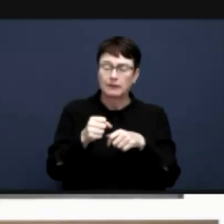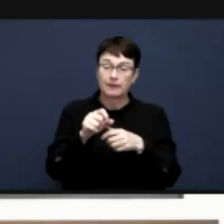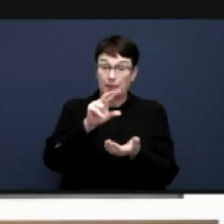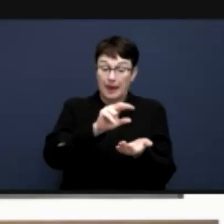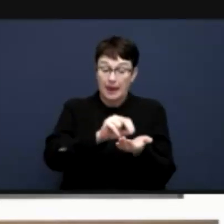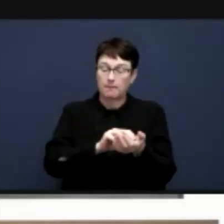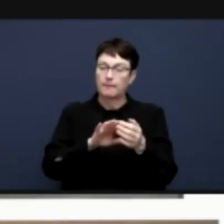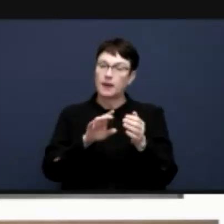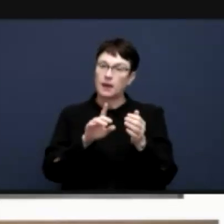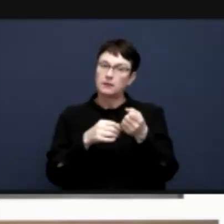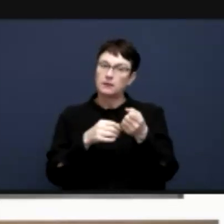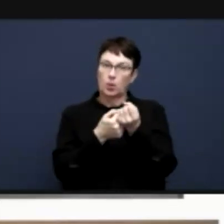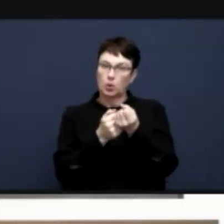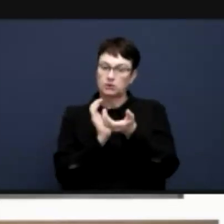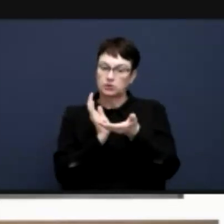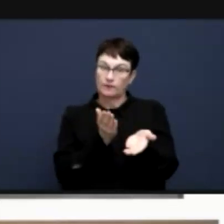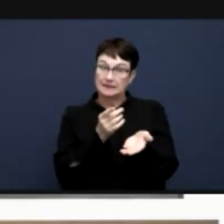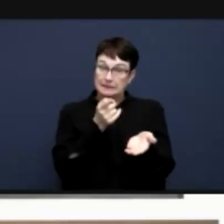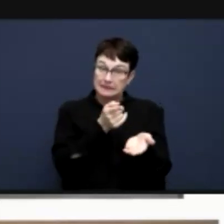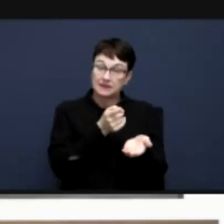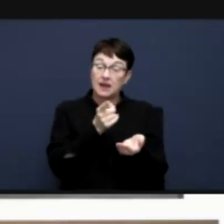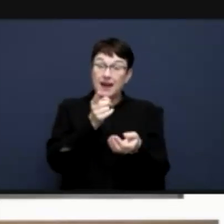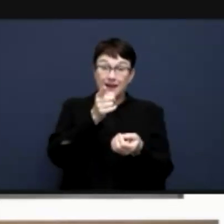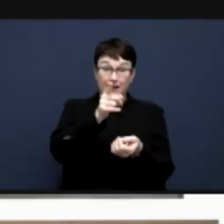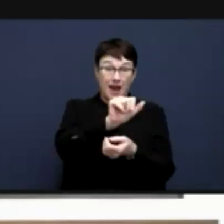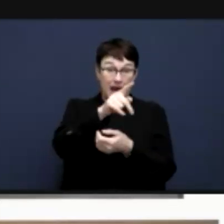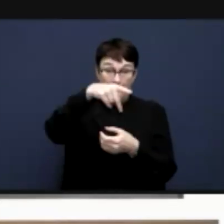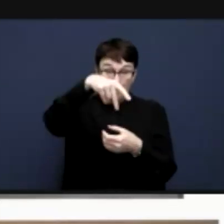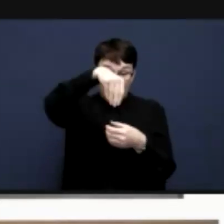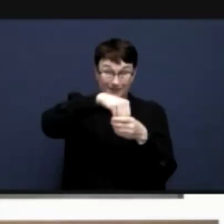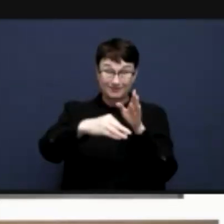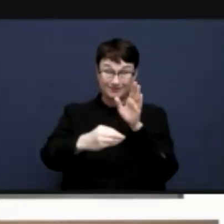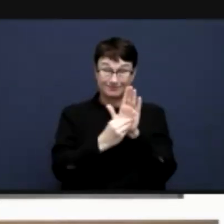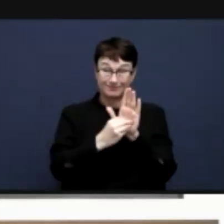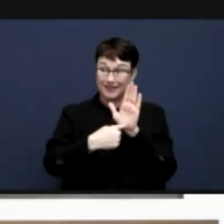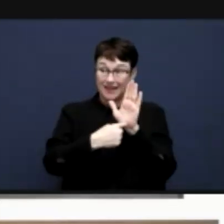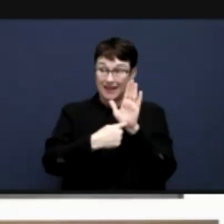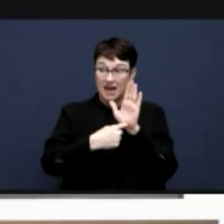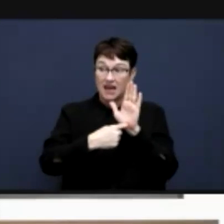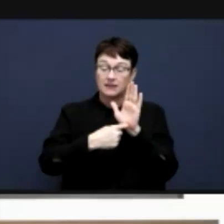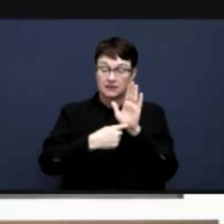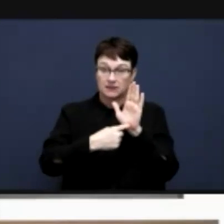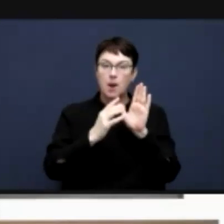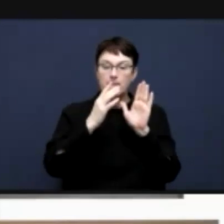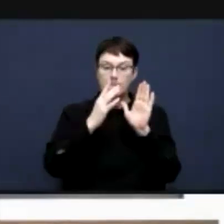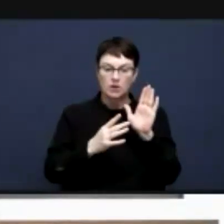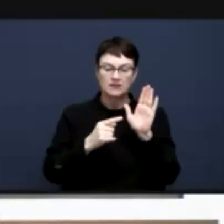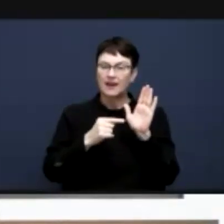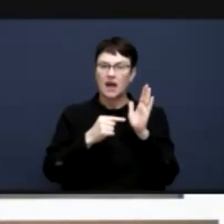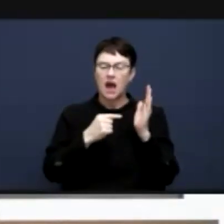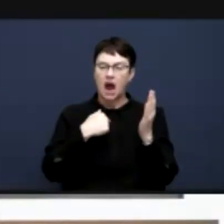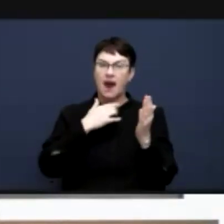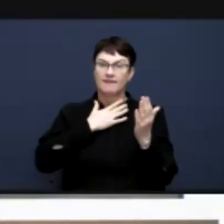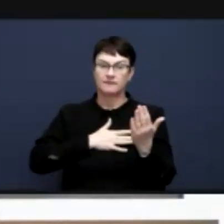have to use within the app, then you would need to change screens, and it can be extremely difficult.